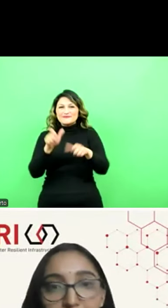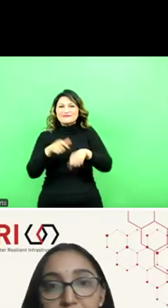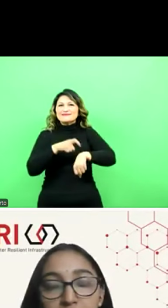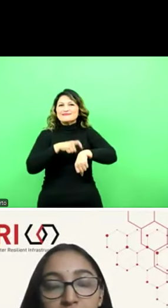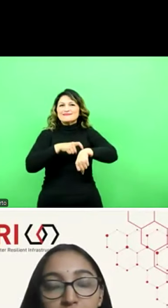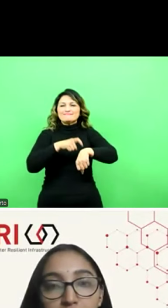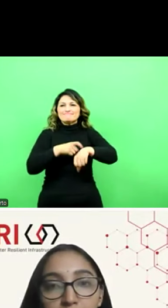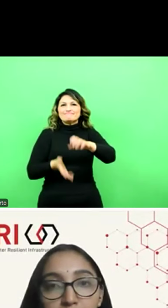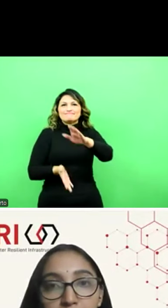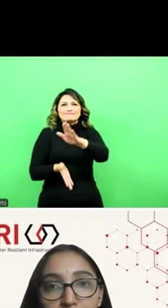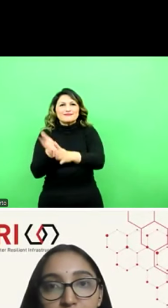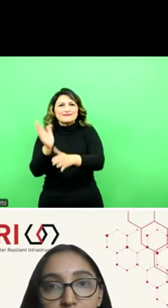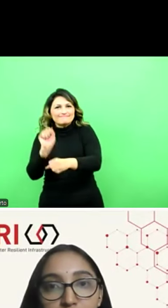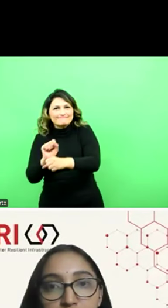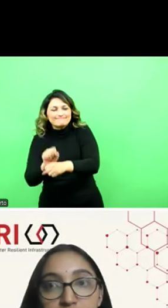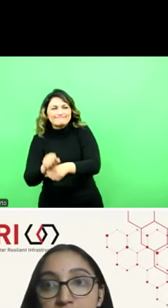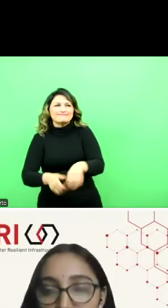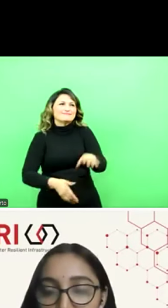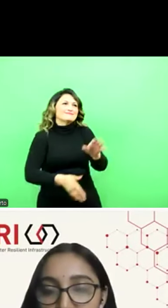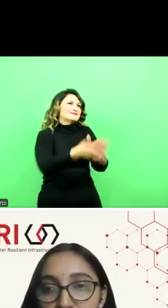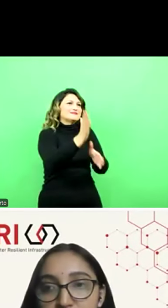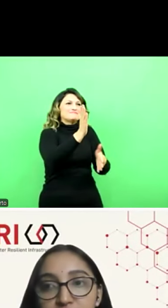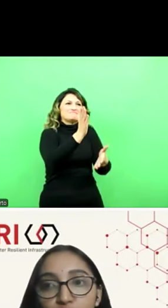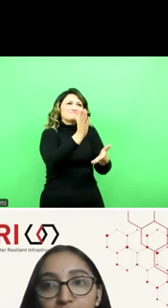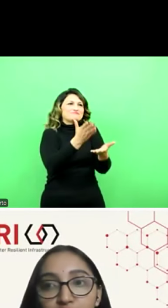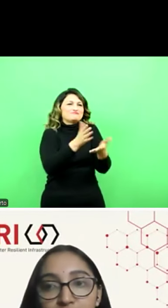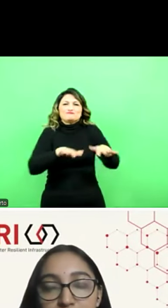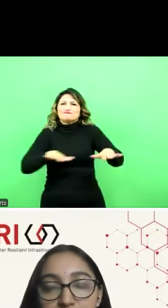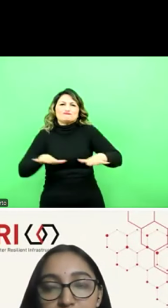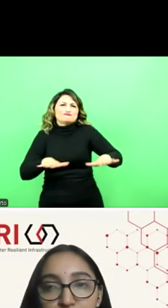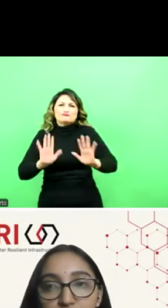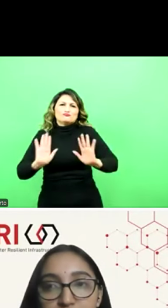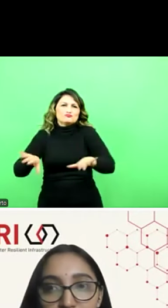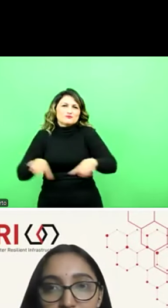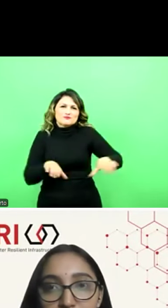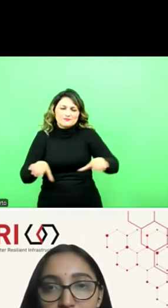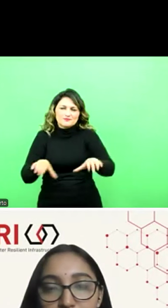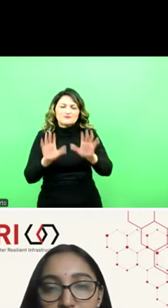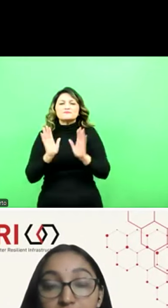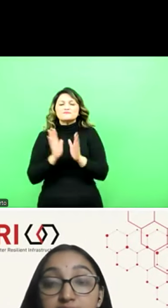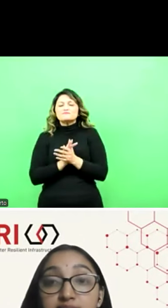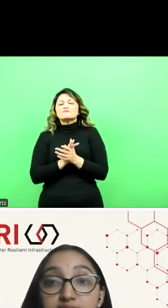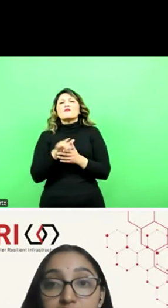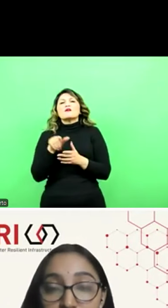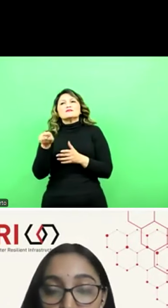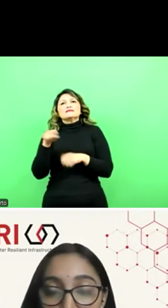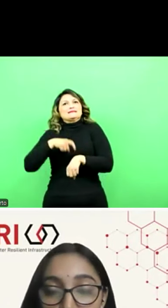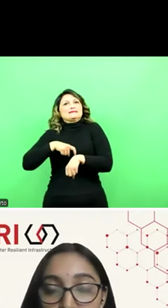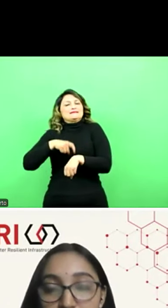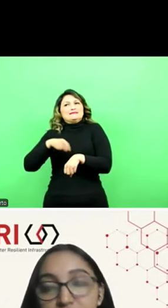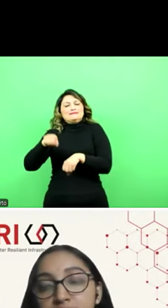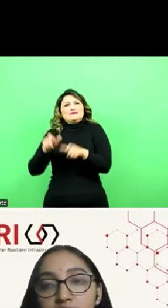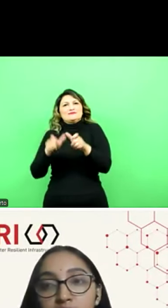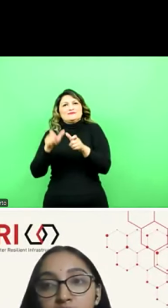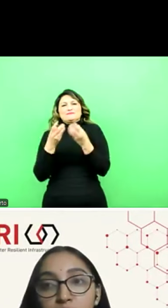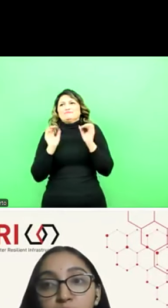time, my 3 key messages while we consider for resilient health systems in cities